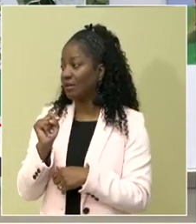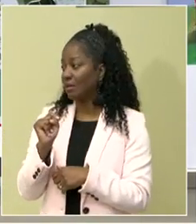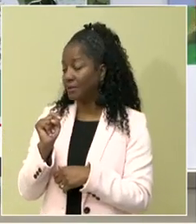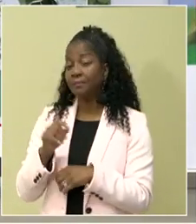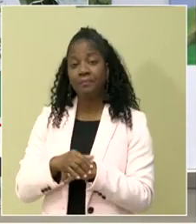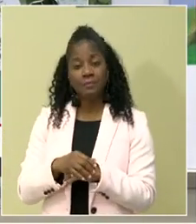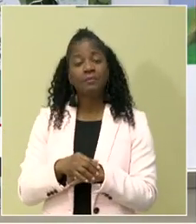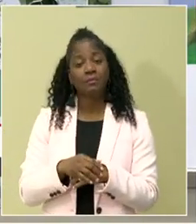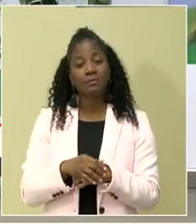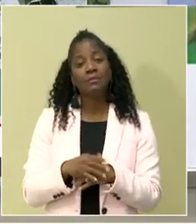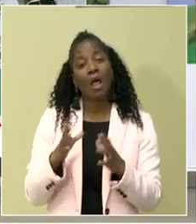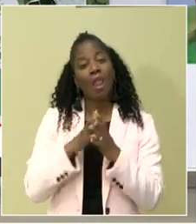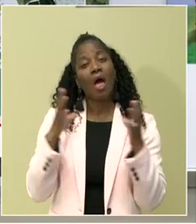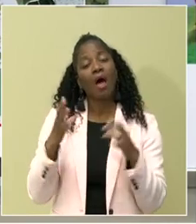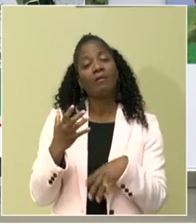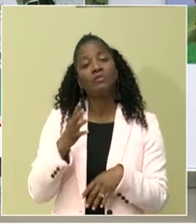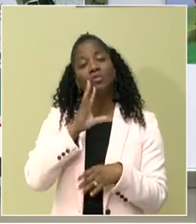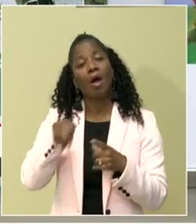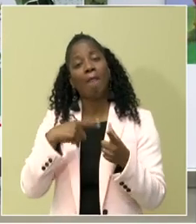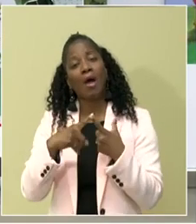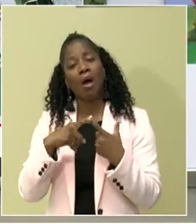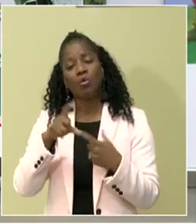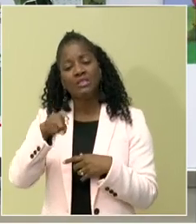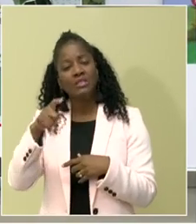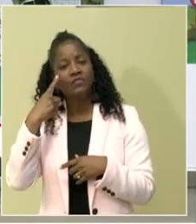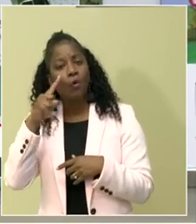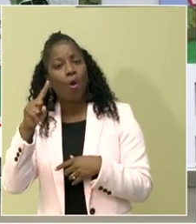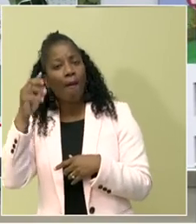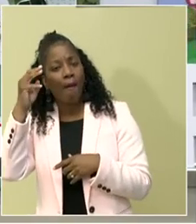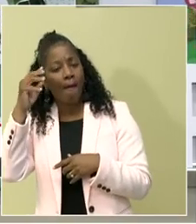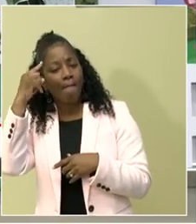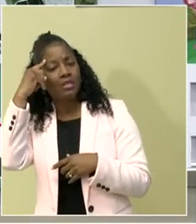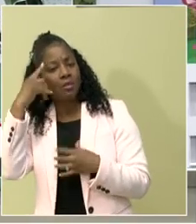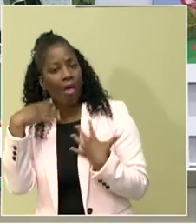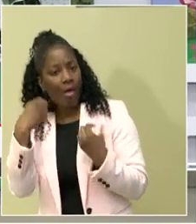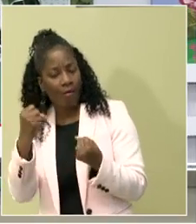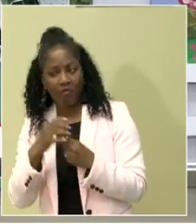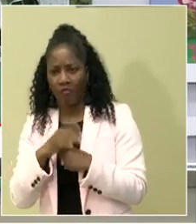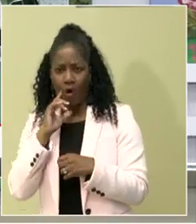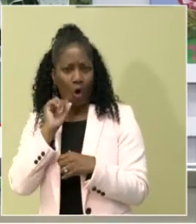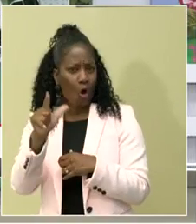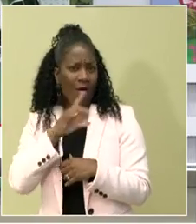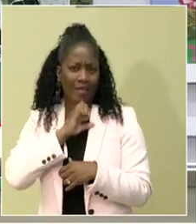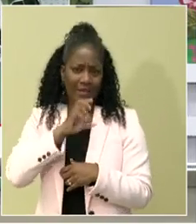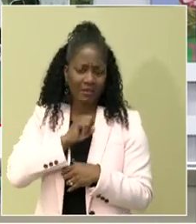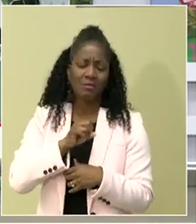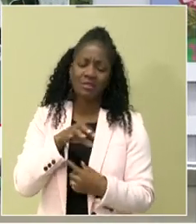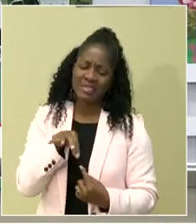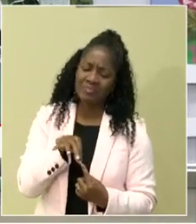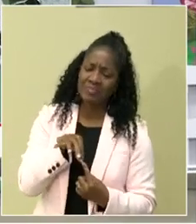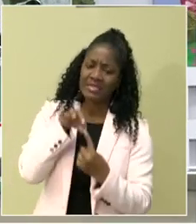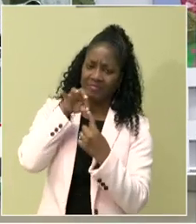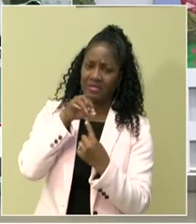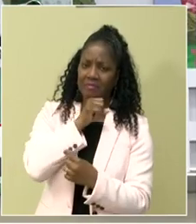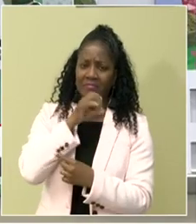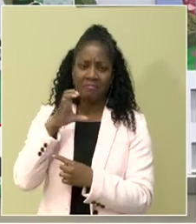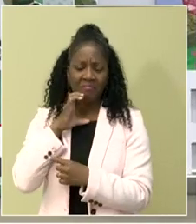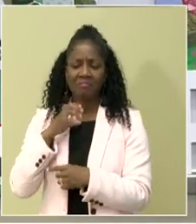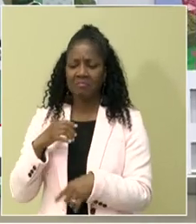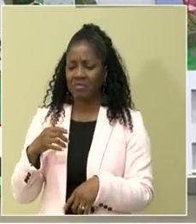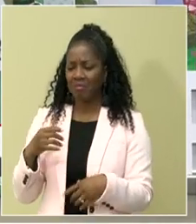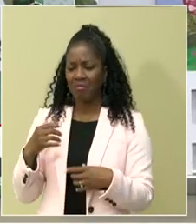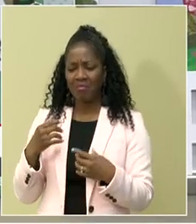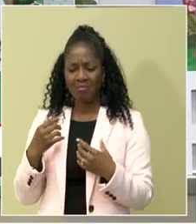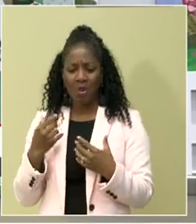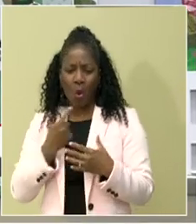There's a lot of talk about needs for mental health and of all ages, but I think seniors, particularly in loneliness, so much of what